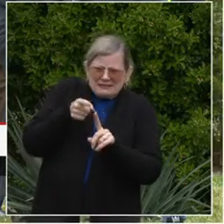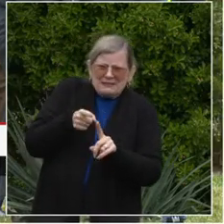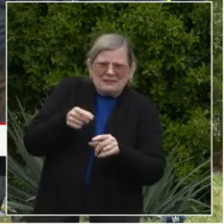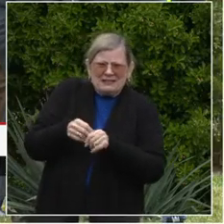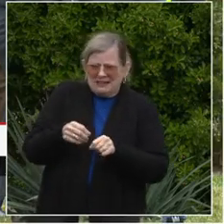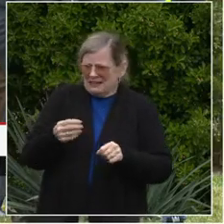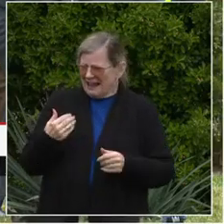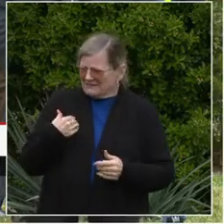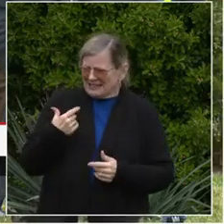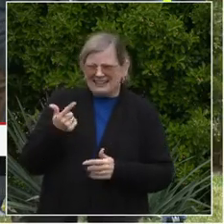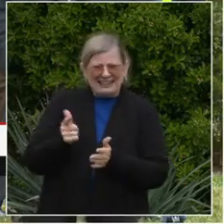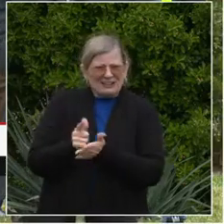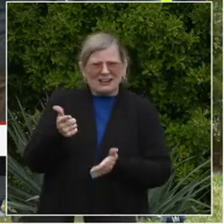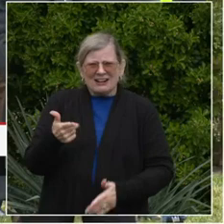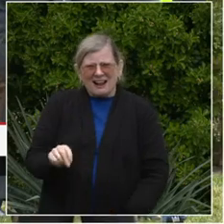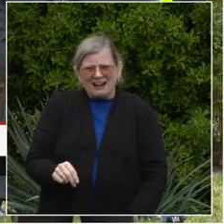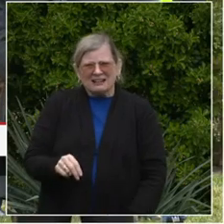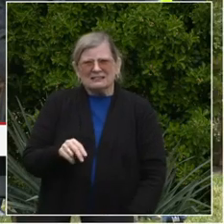Call